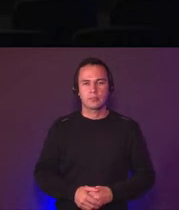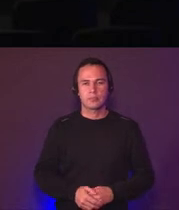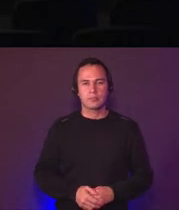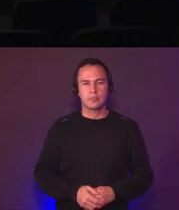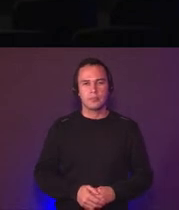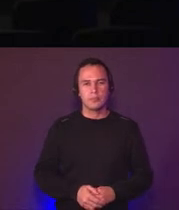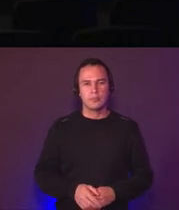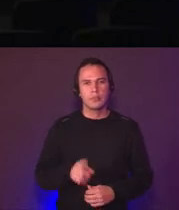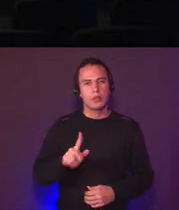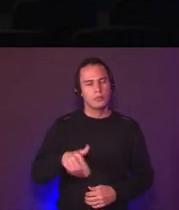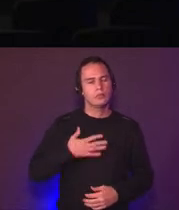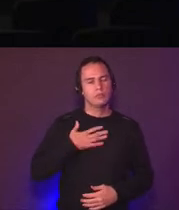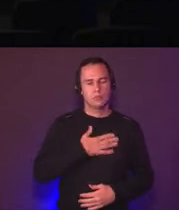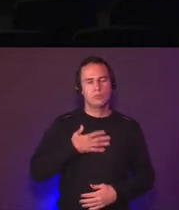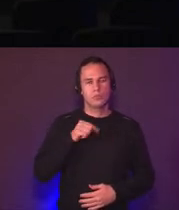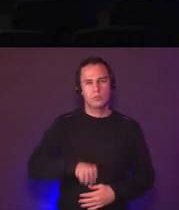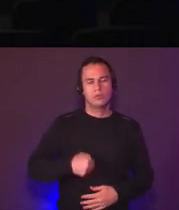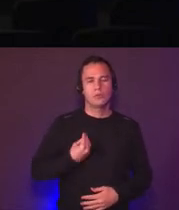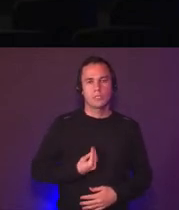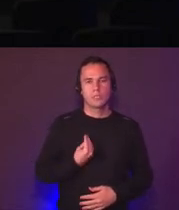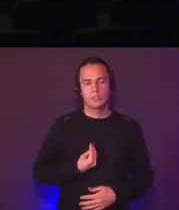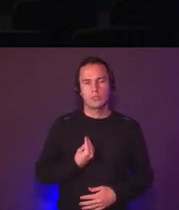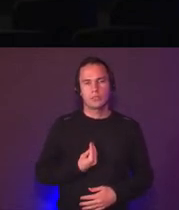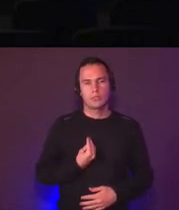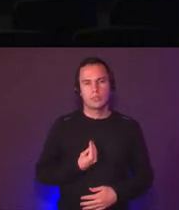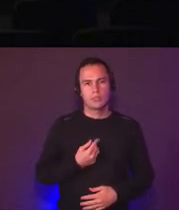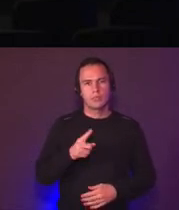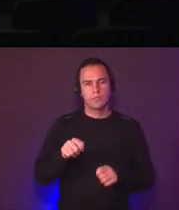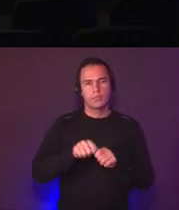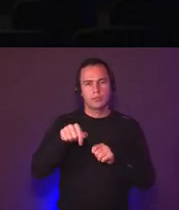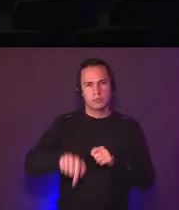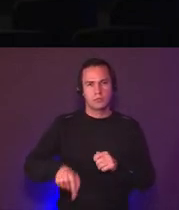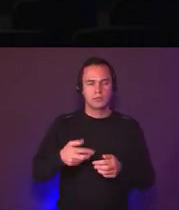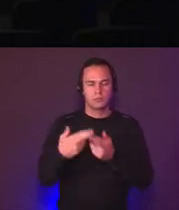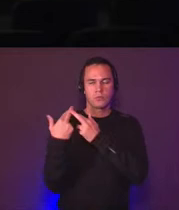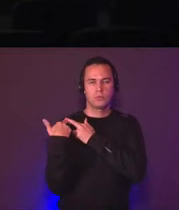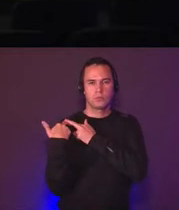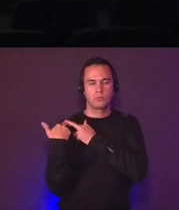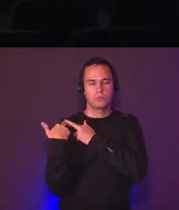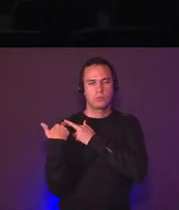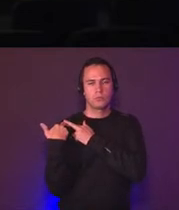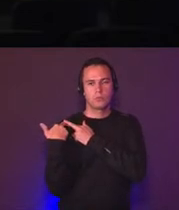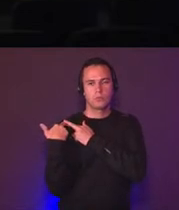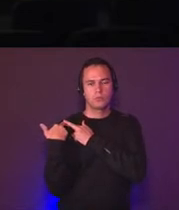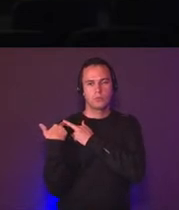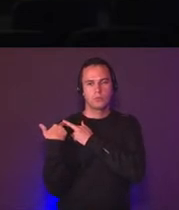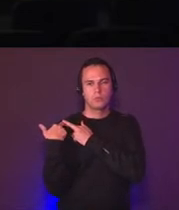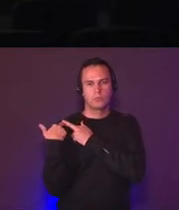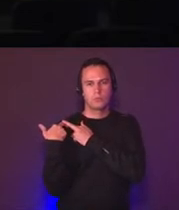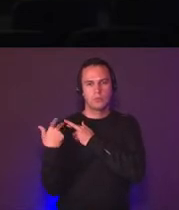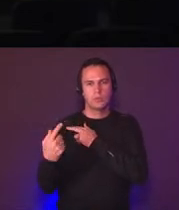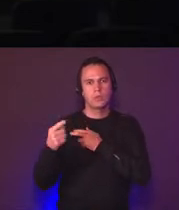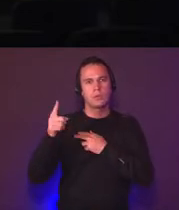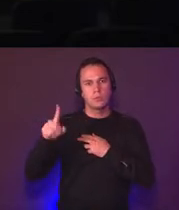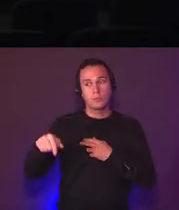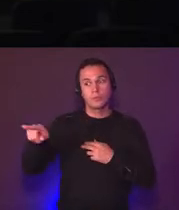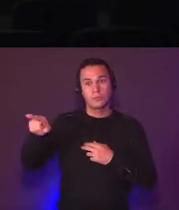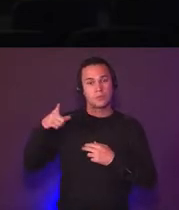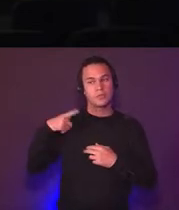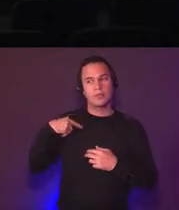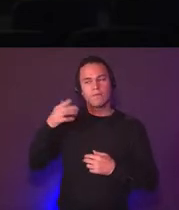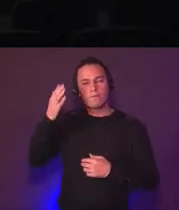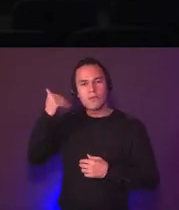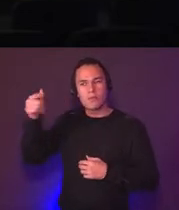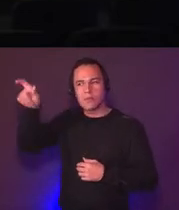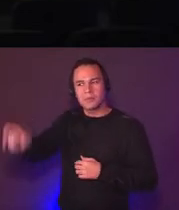It's an honor to be here to make this homage to one of my heroes,